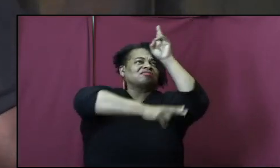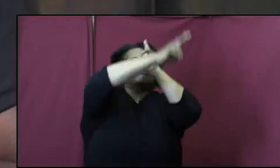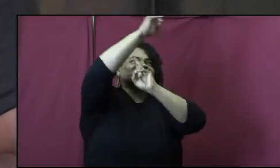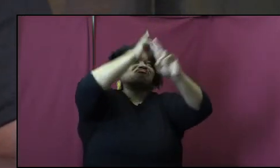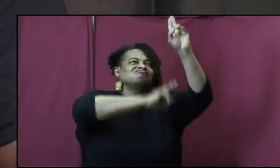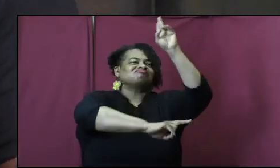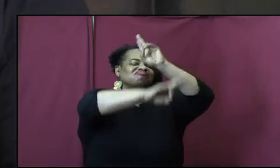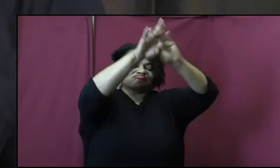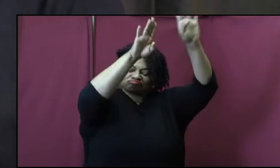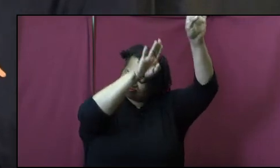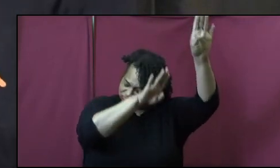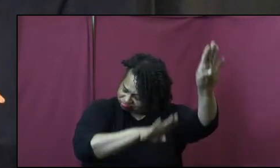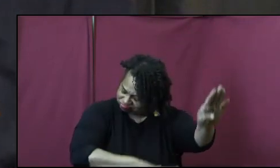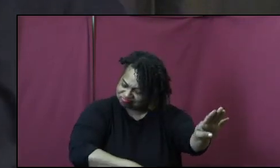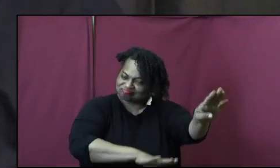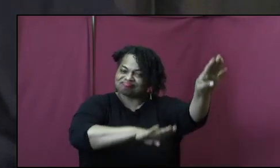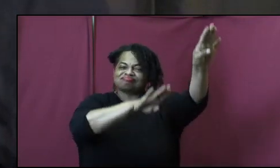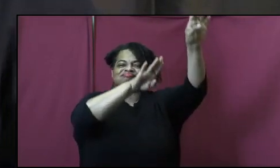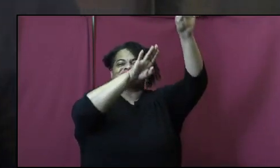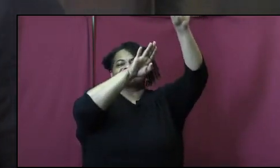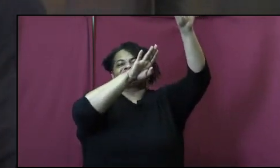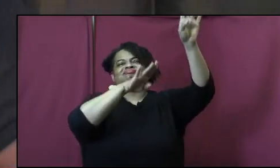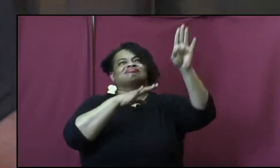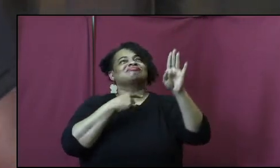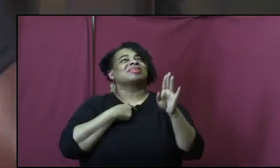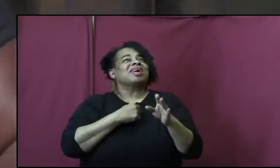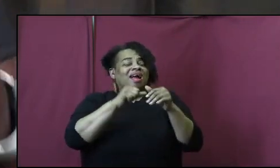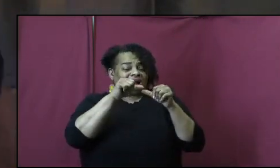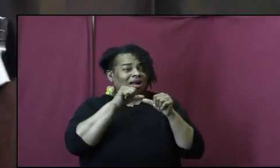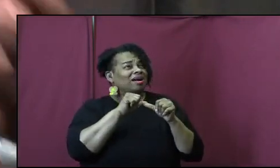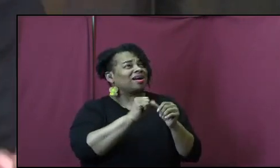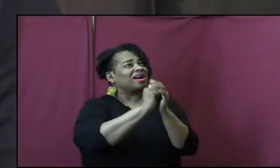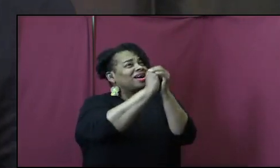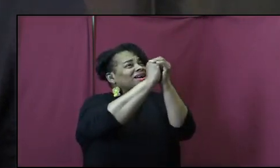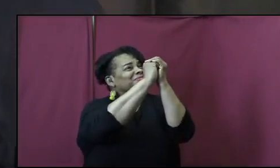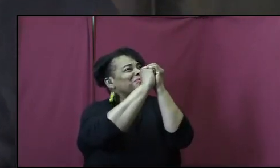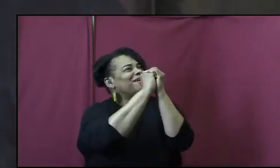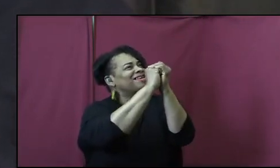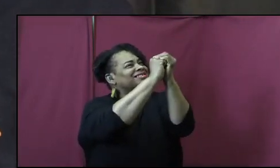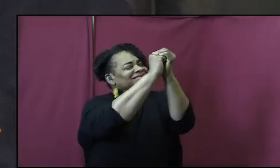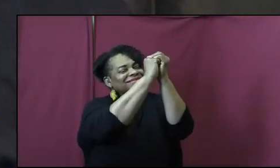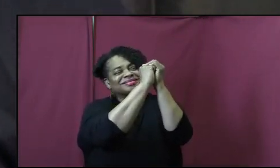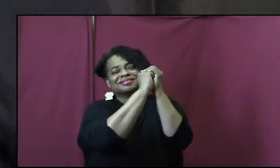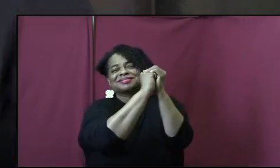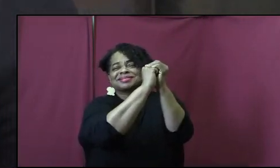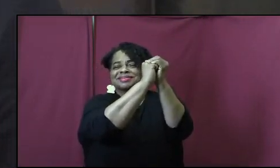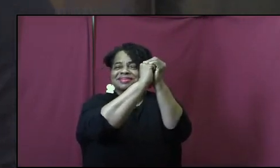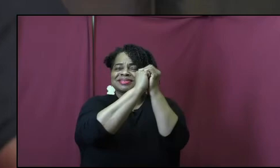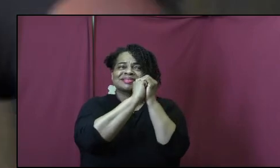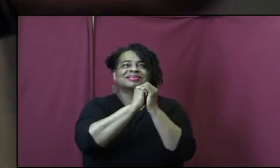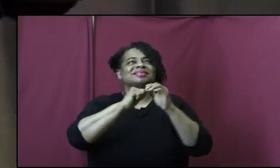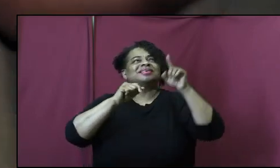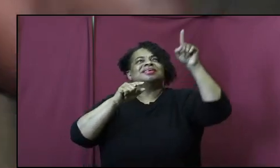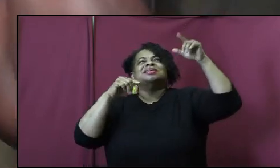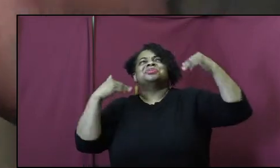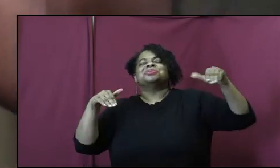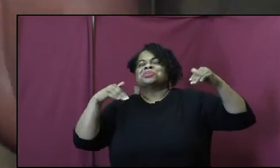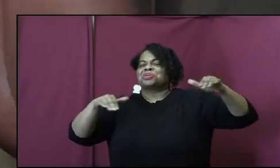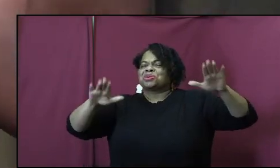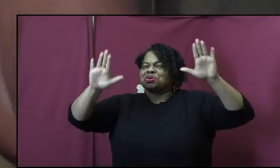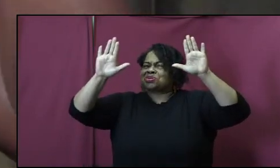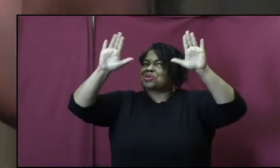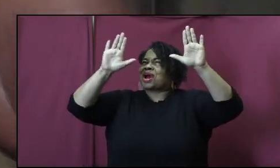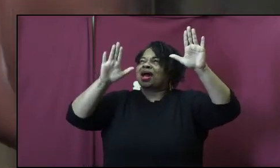And I am a worshiping your brain and a holy name.